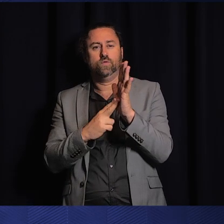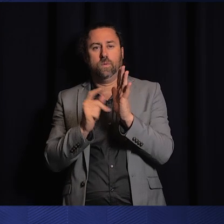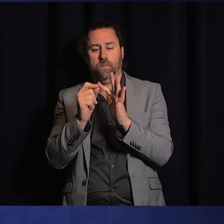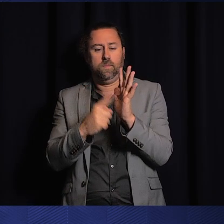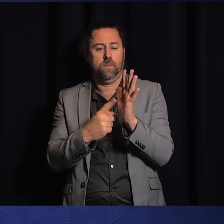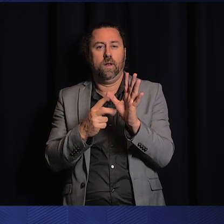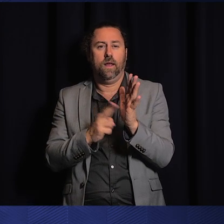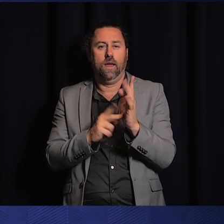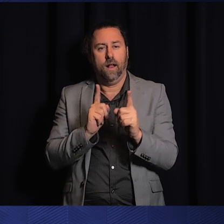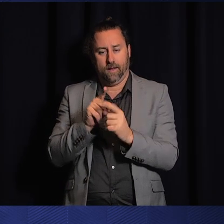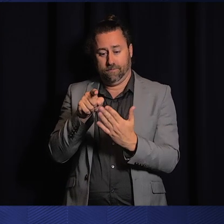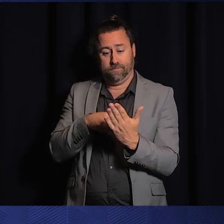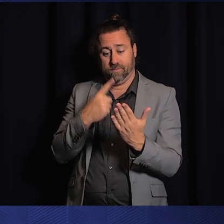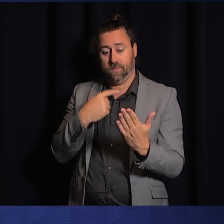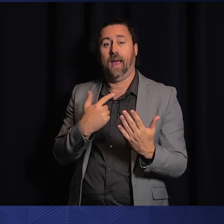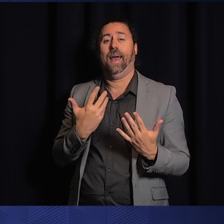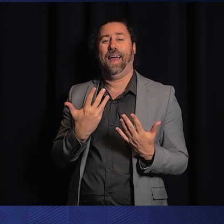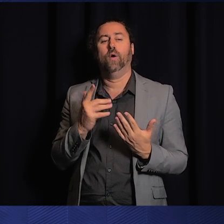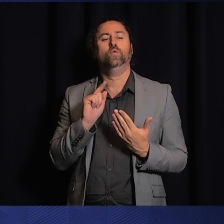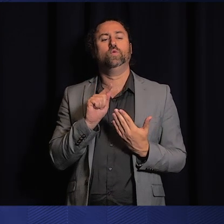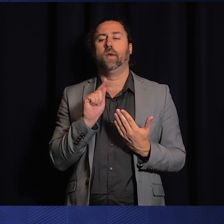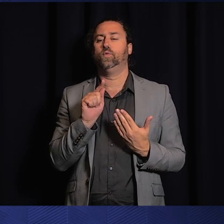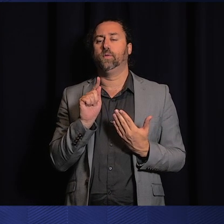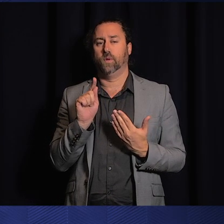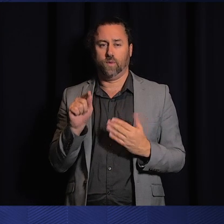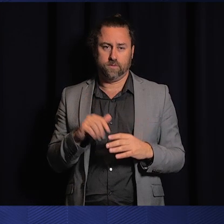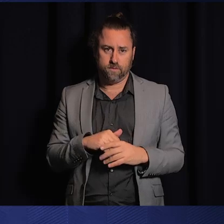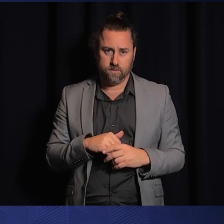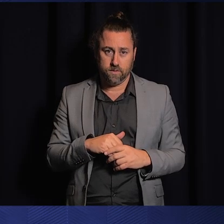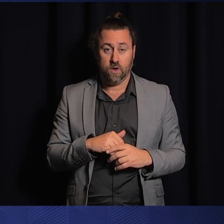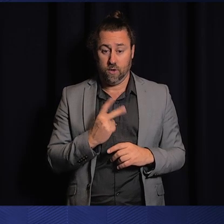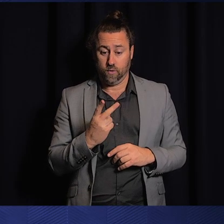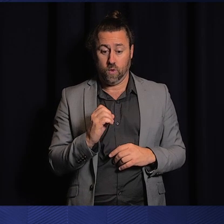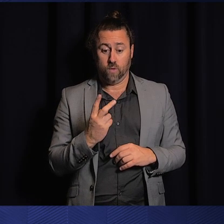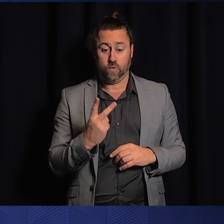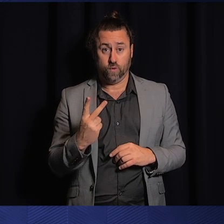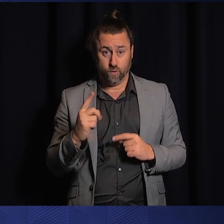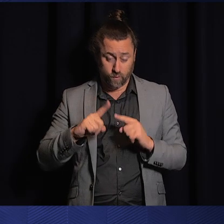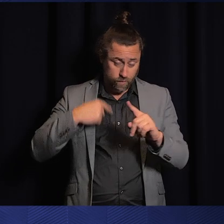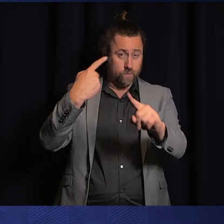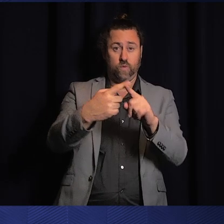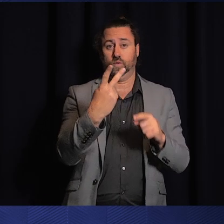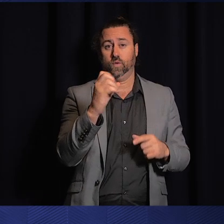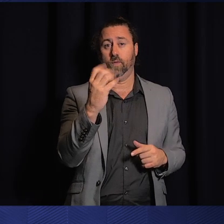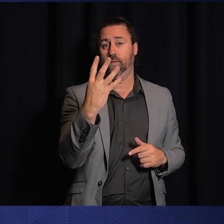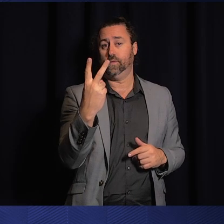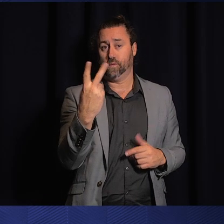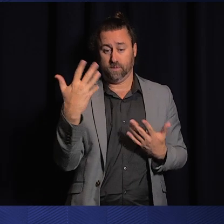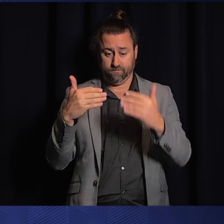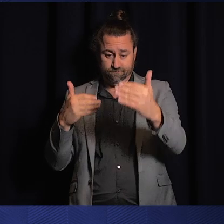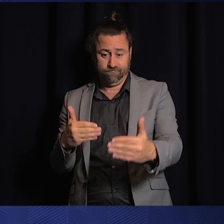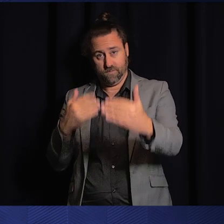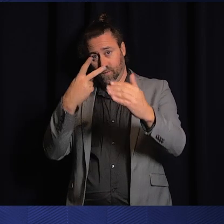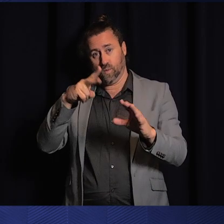action plan, covers 2022 to 2042. Over the next 20 years,